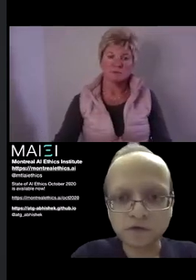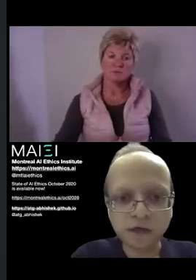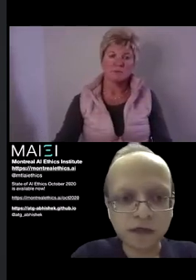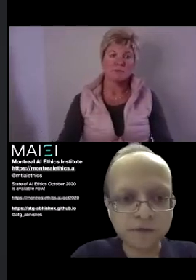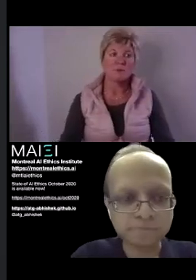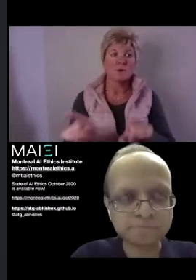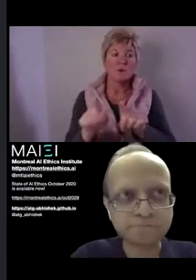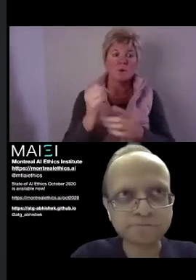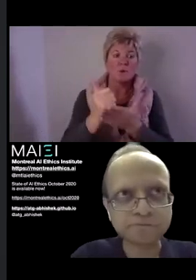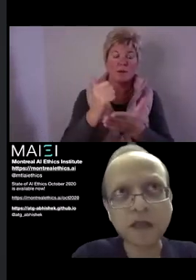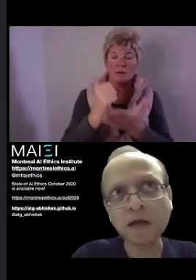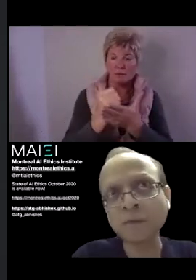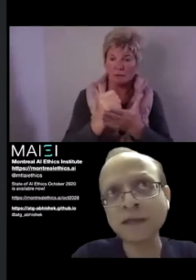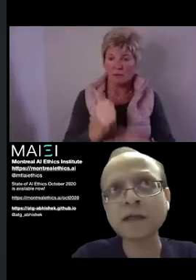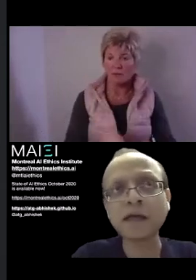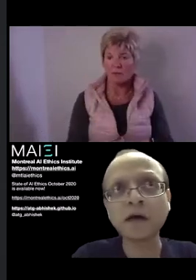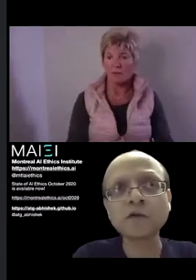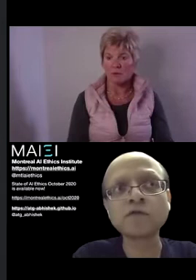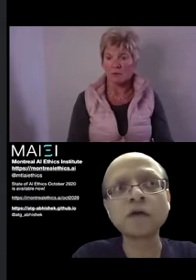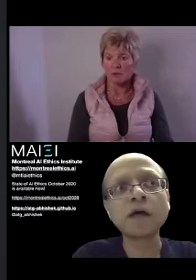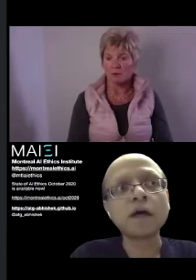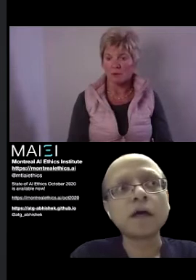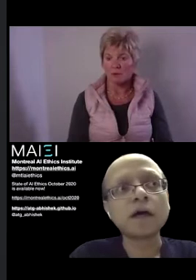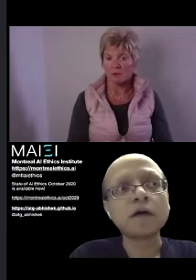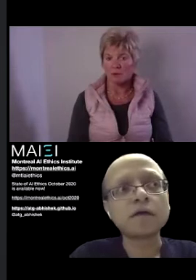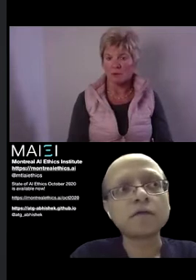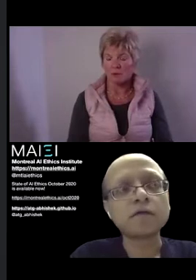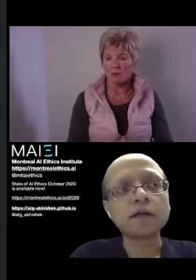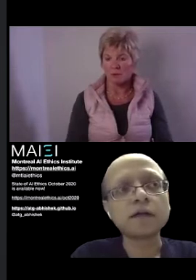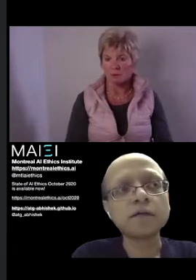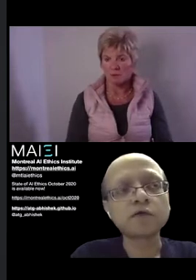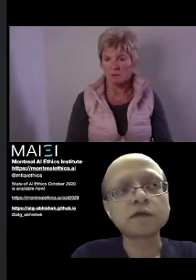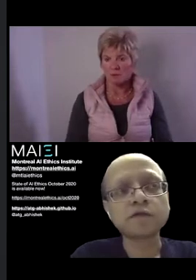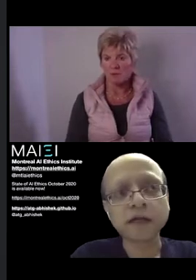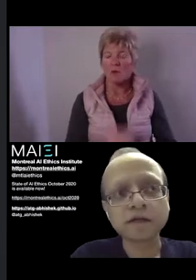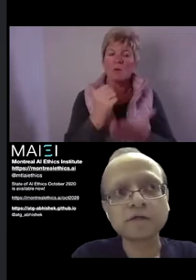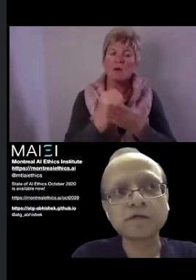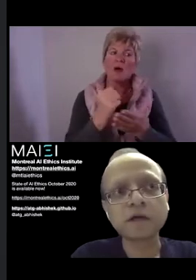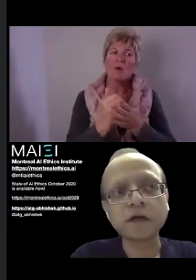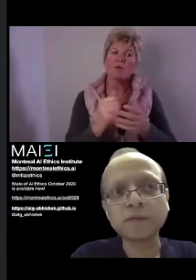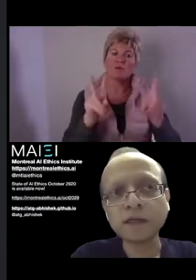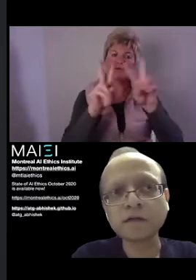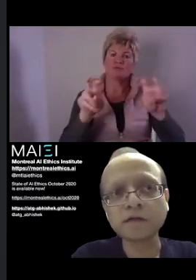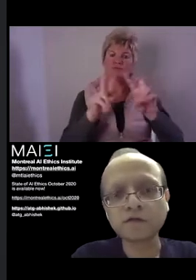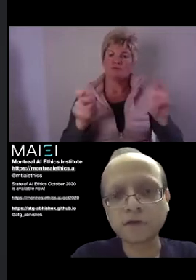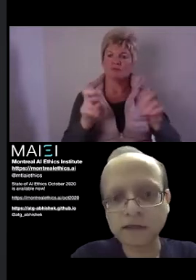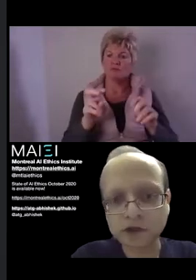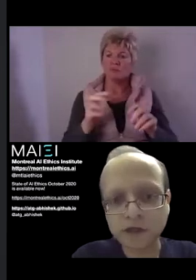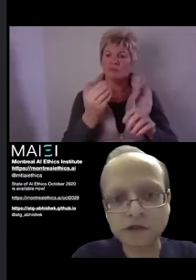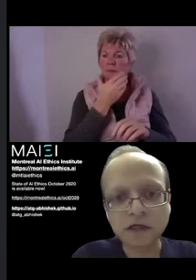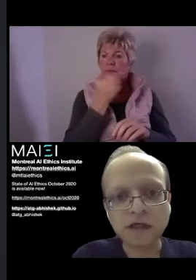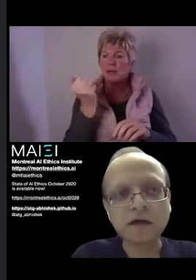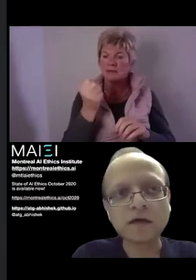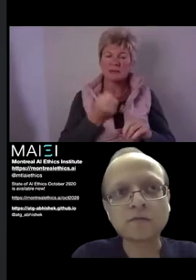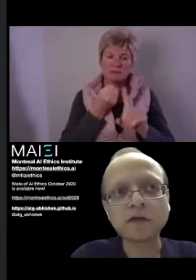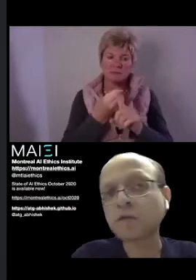you, will basically help you find the most effective means of creating